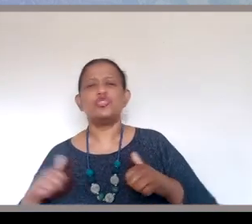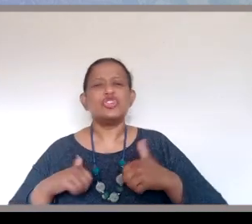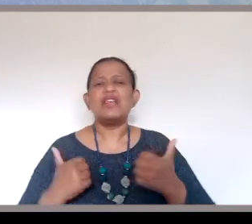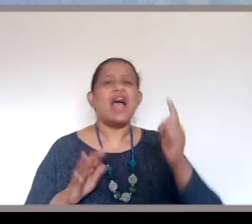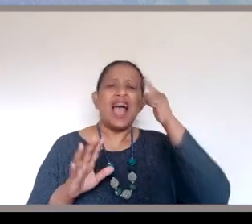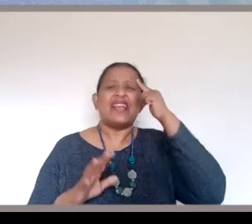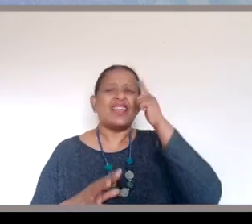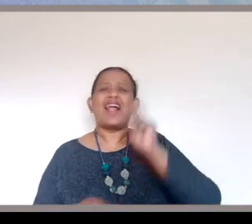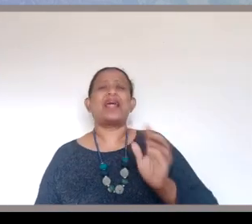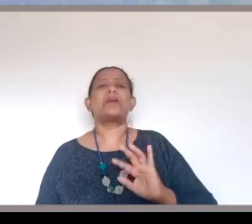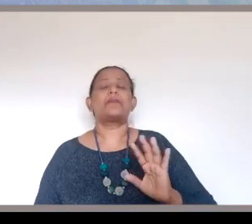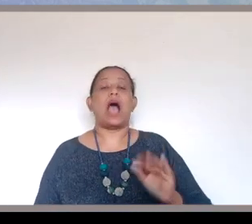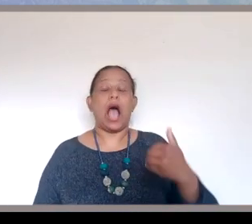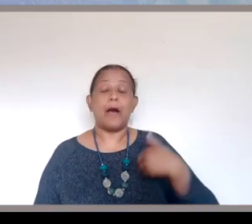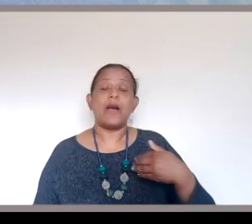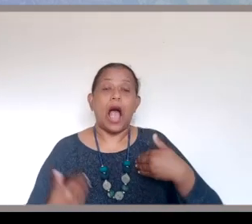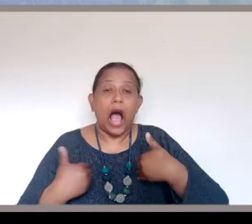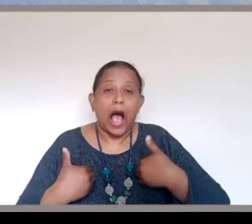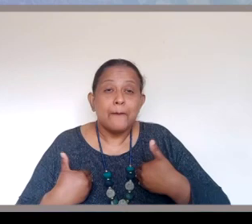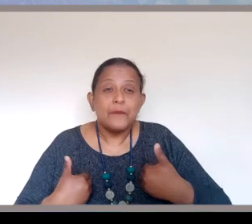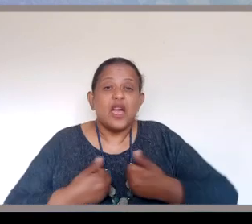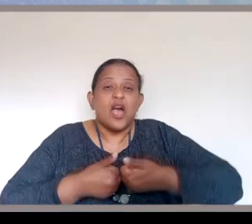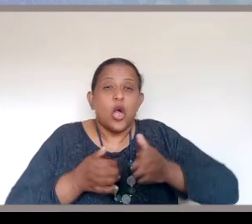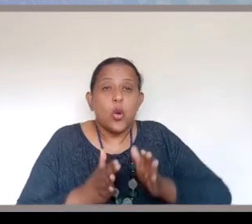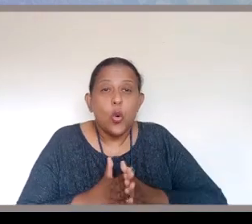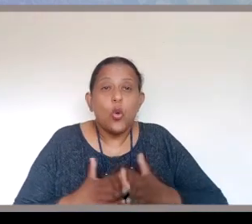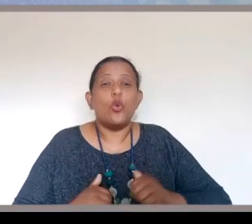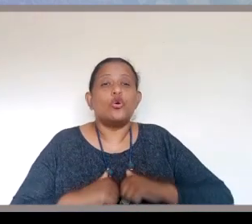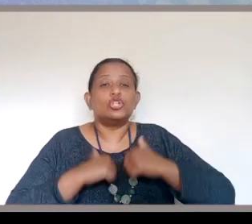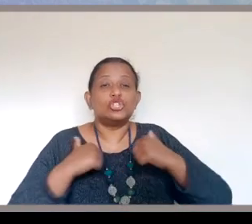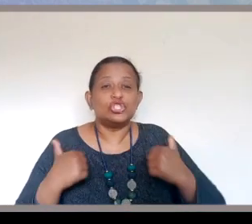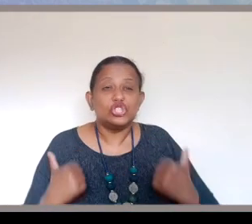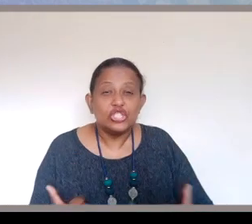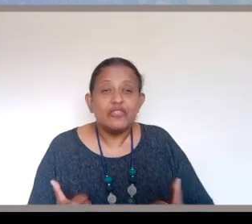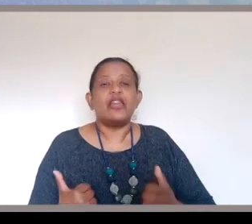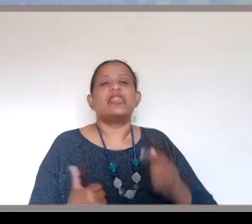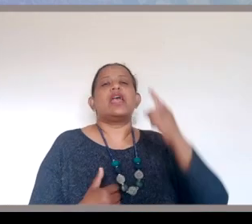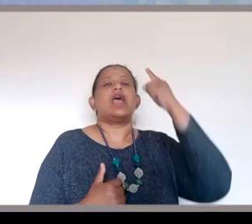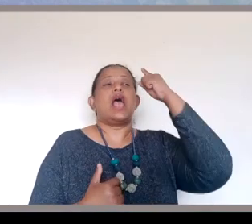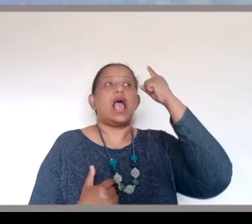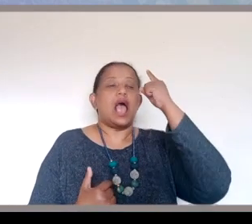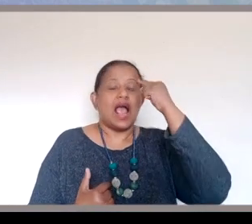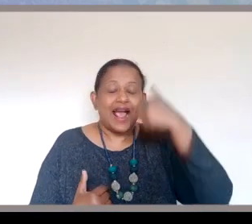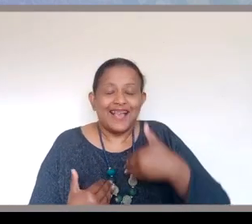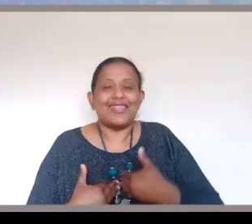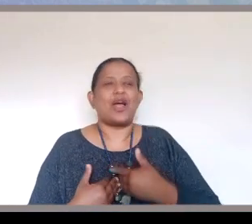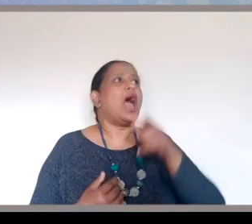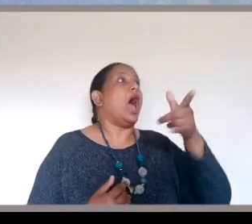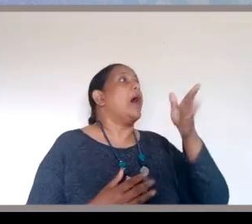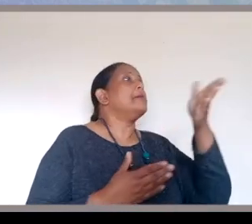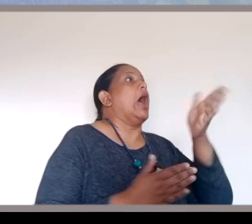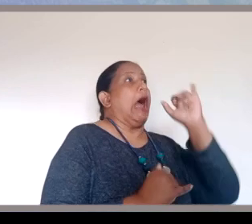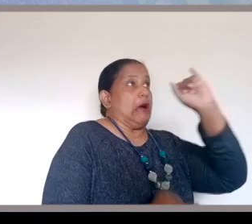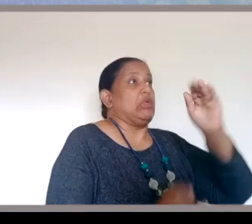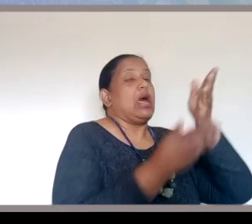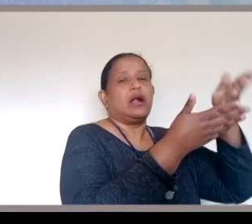temptation with a godly thought, with what God is going to drop in. You replace it, you refocus, you change the way you think. Father, I